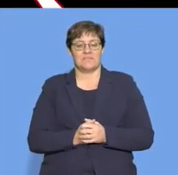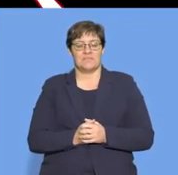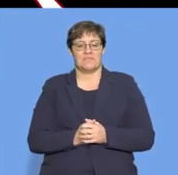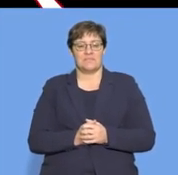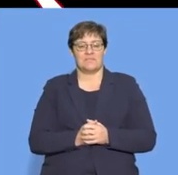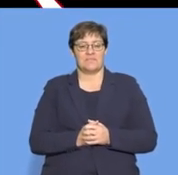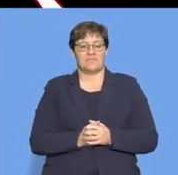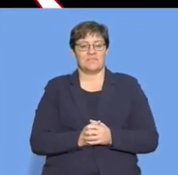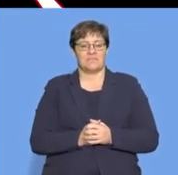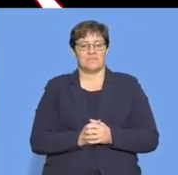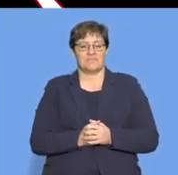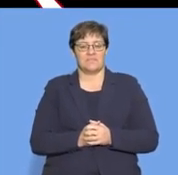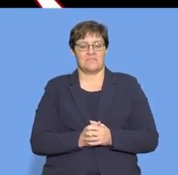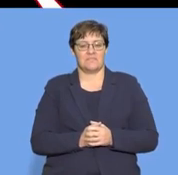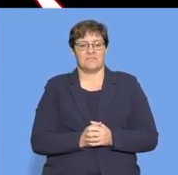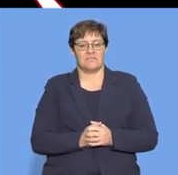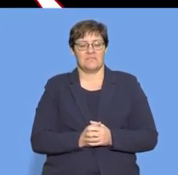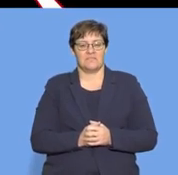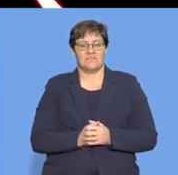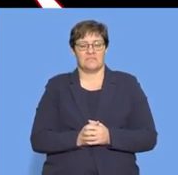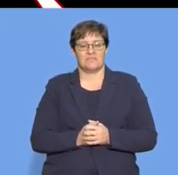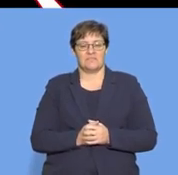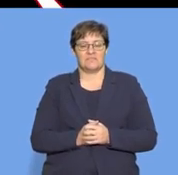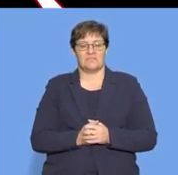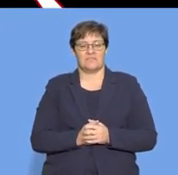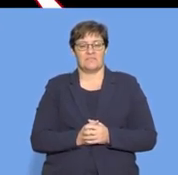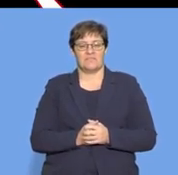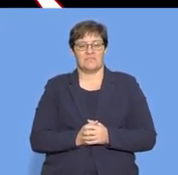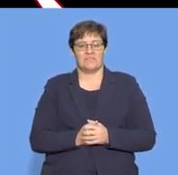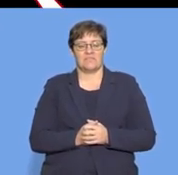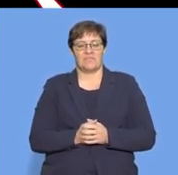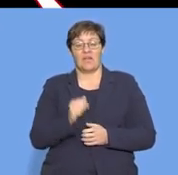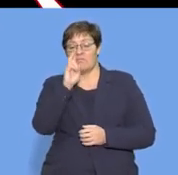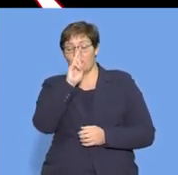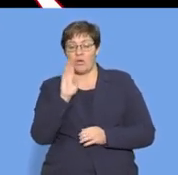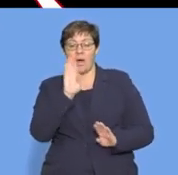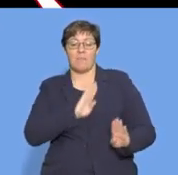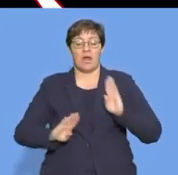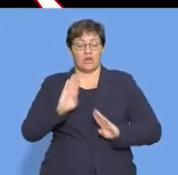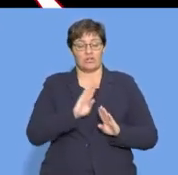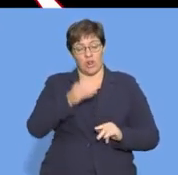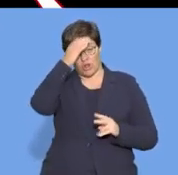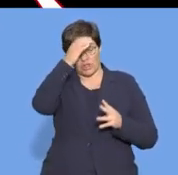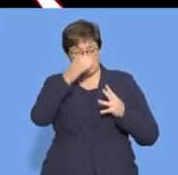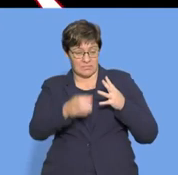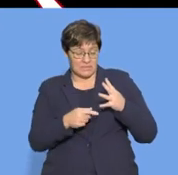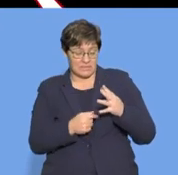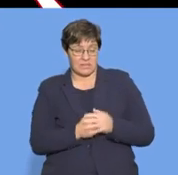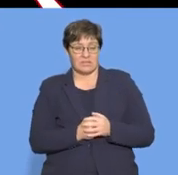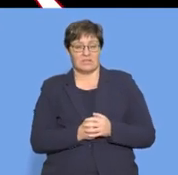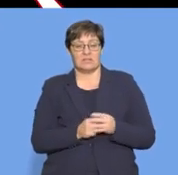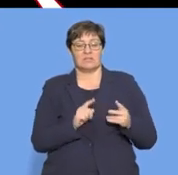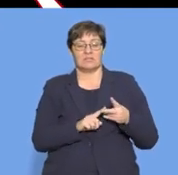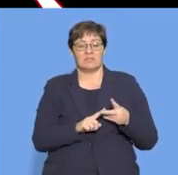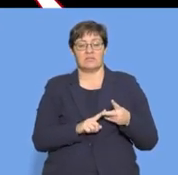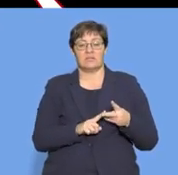so we've had a look at the biological concepts. We've had a look